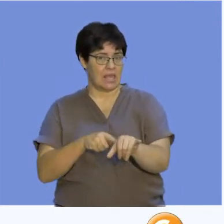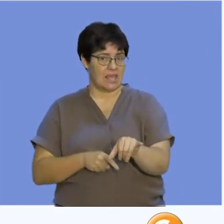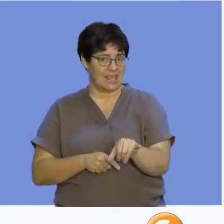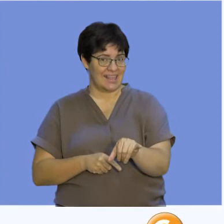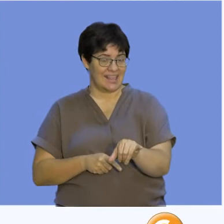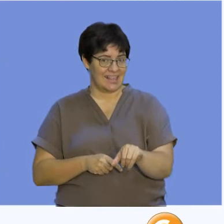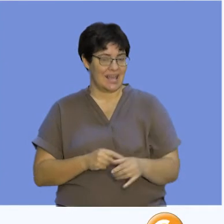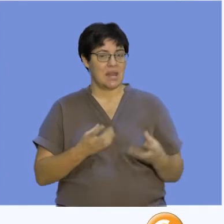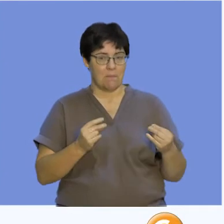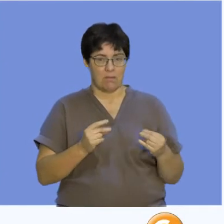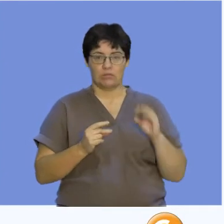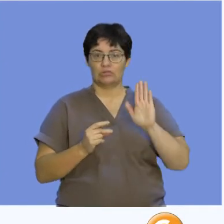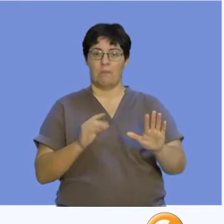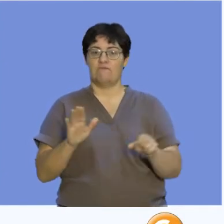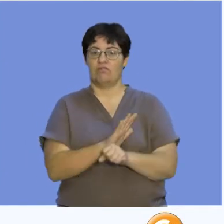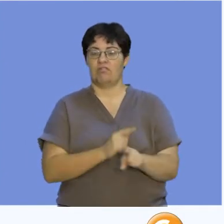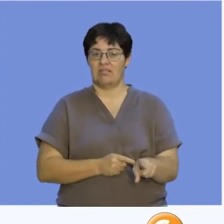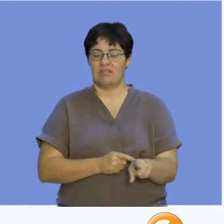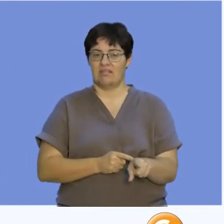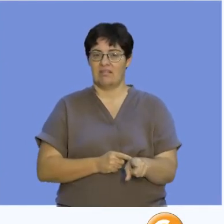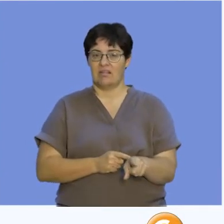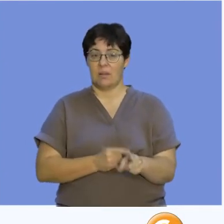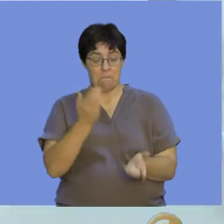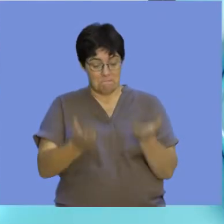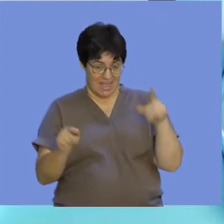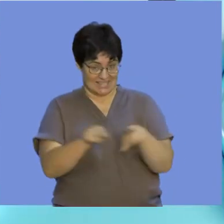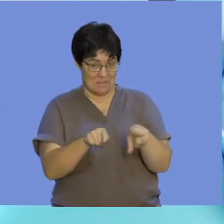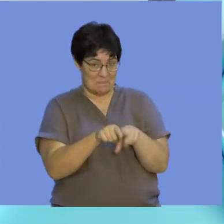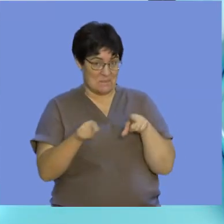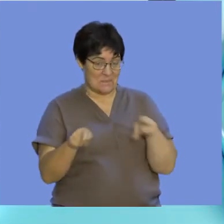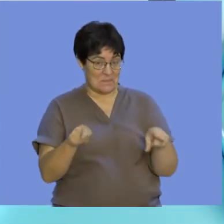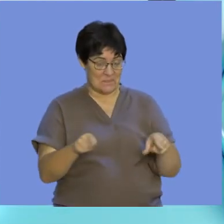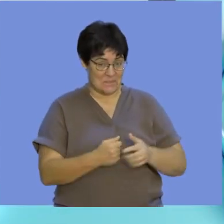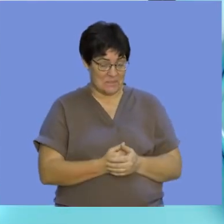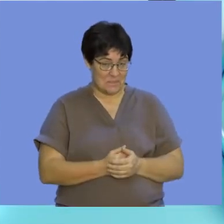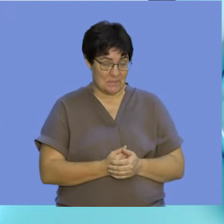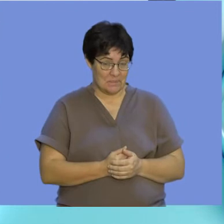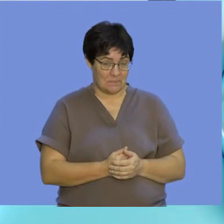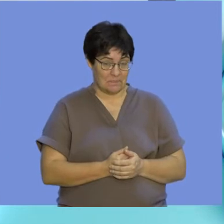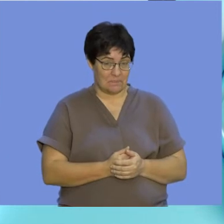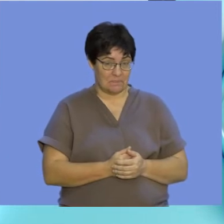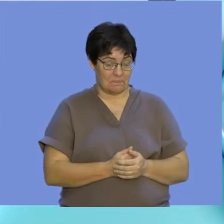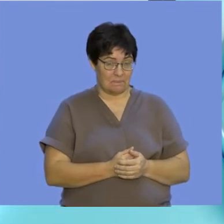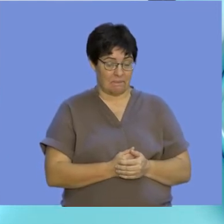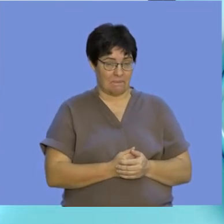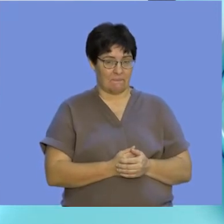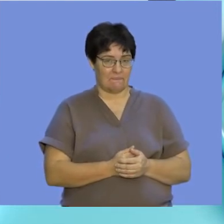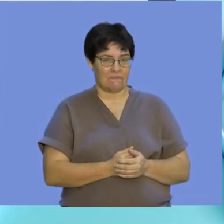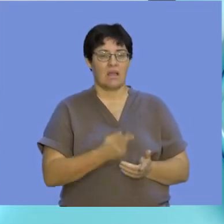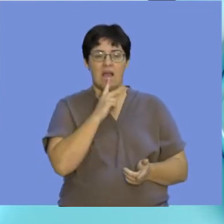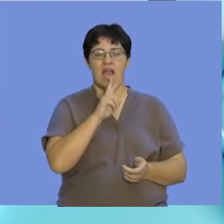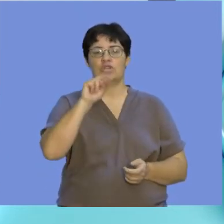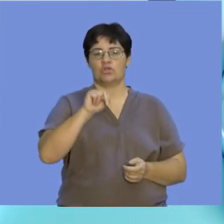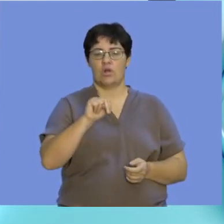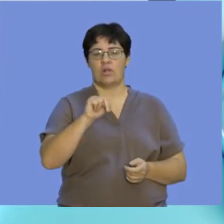Number 1 stopped. Same mass. Okay? If you go and look at a thing called a Newton's cradle,